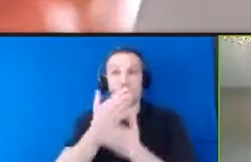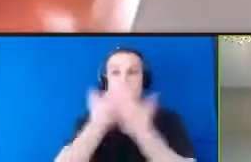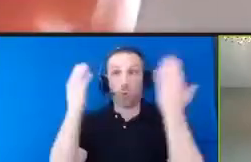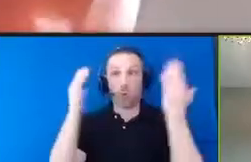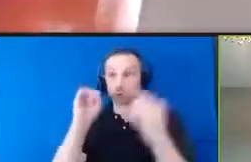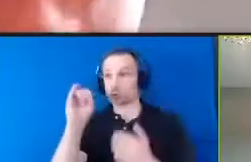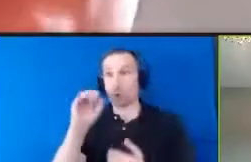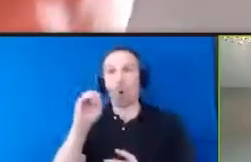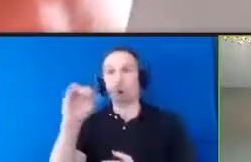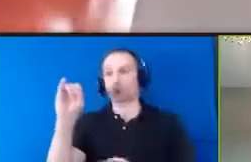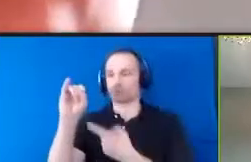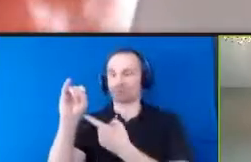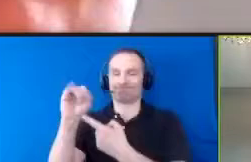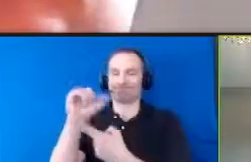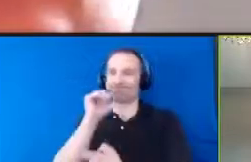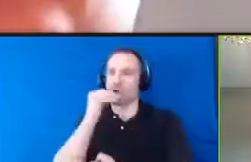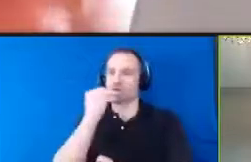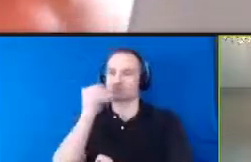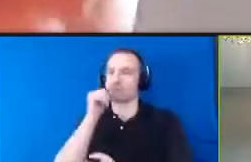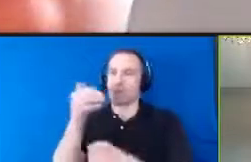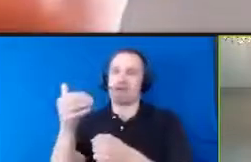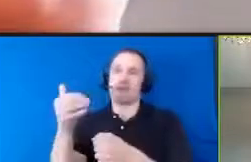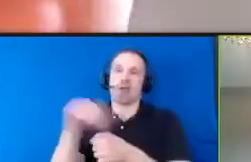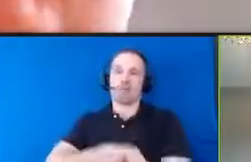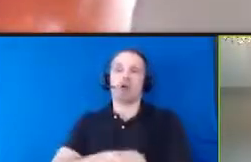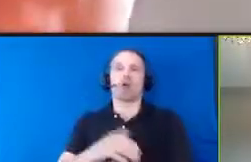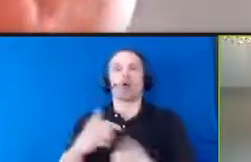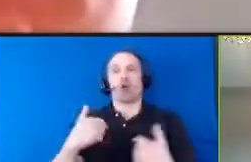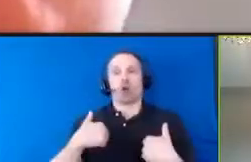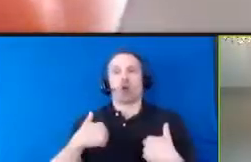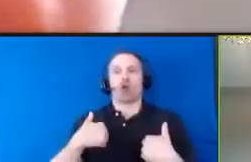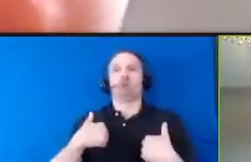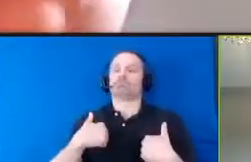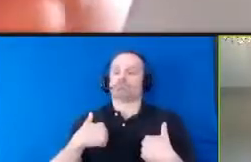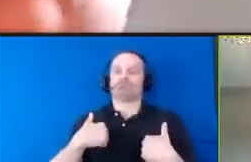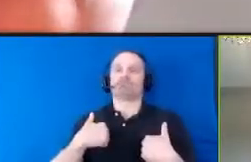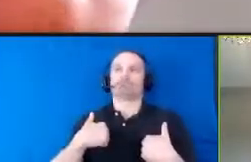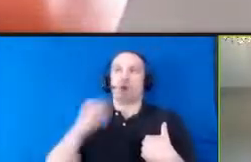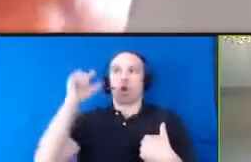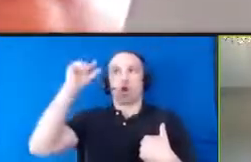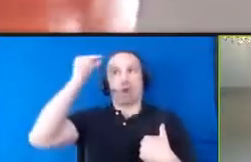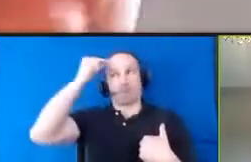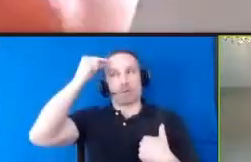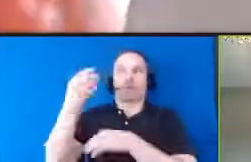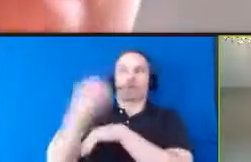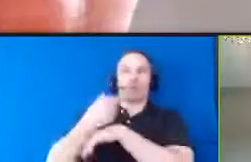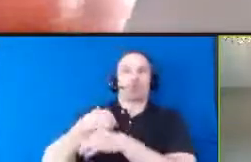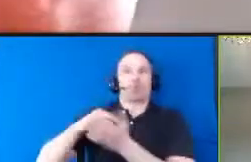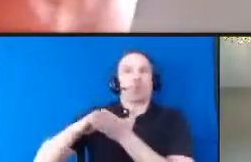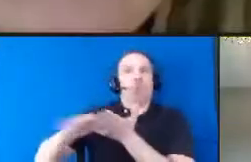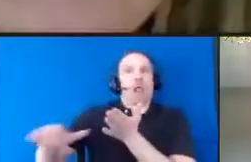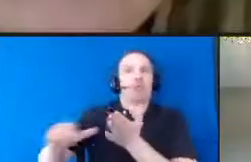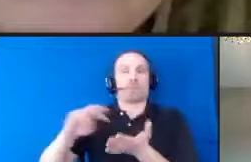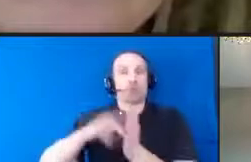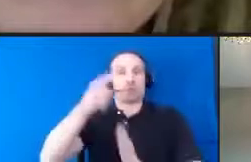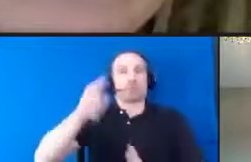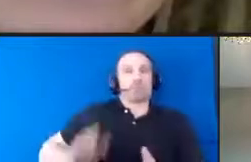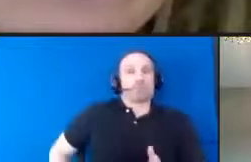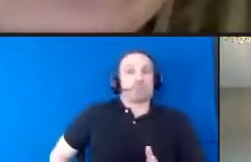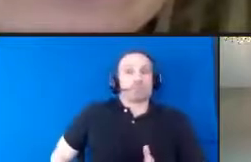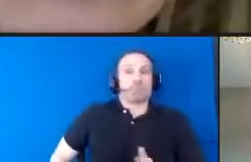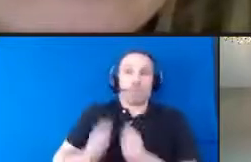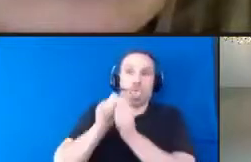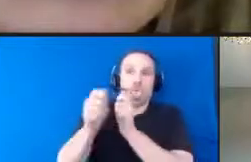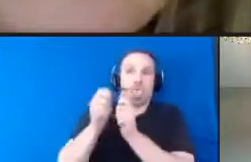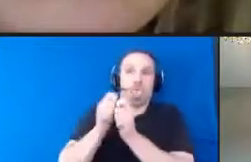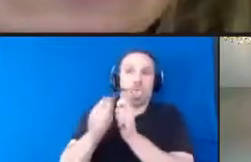insurance doesn't cover that administration fee, we are required to waive that. So there is no out-of-money expense for any of this